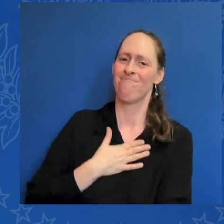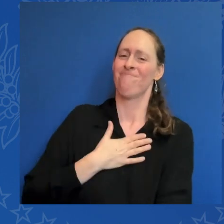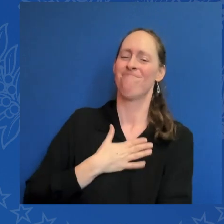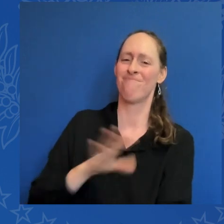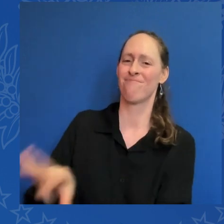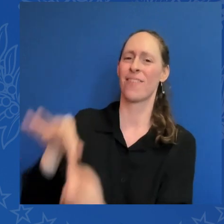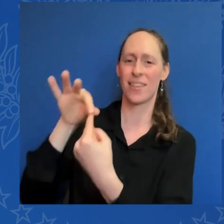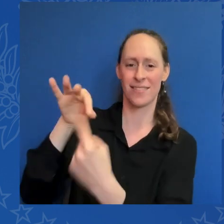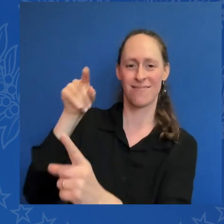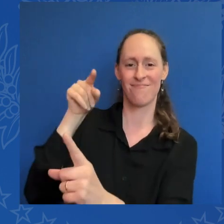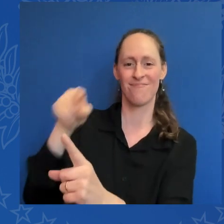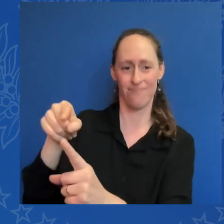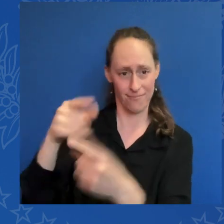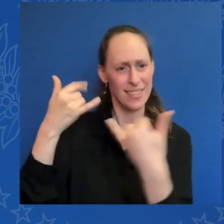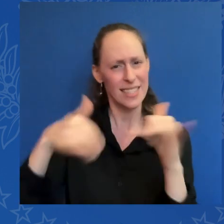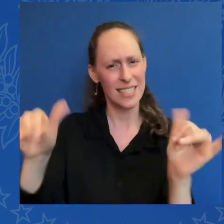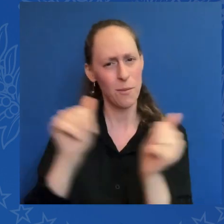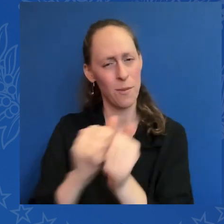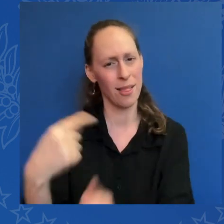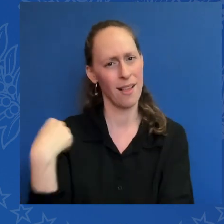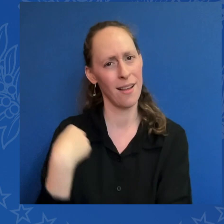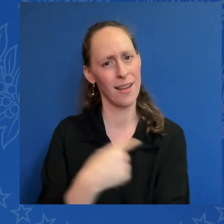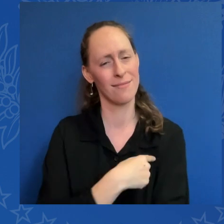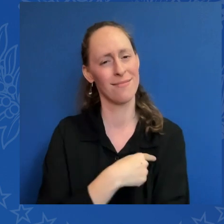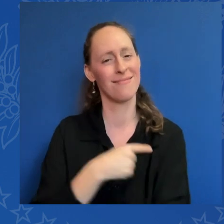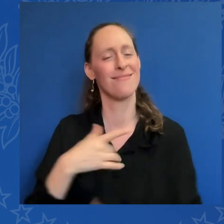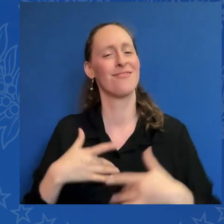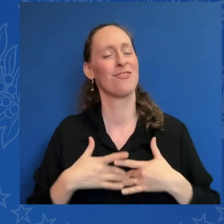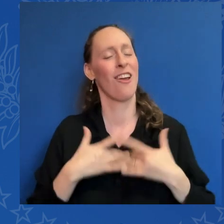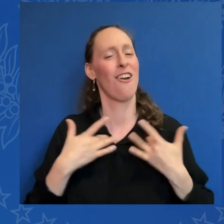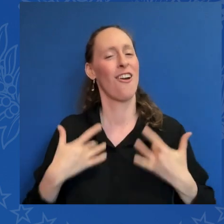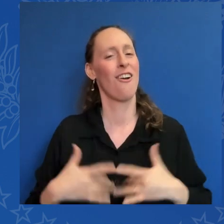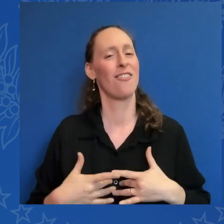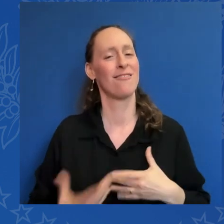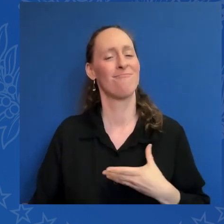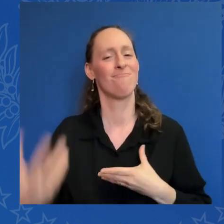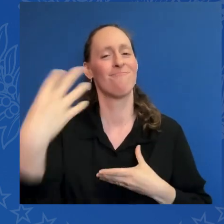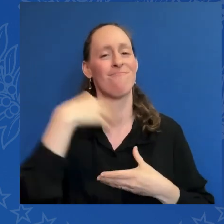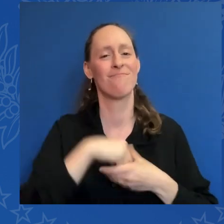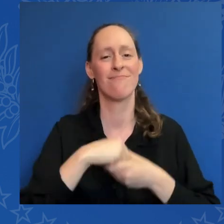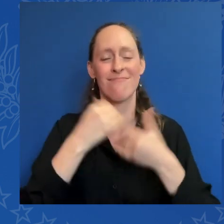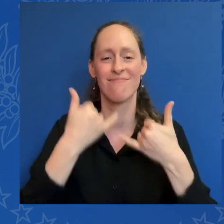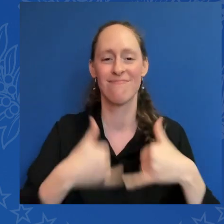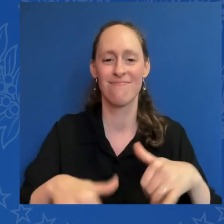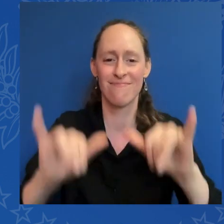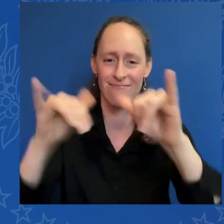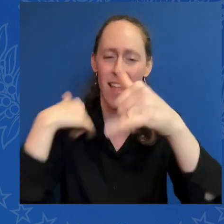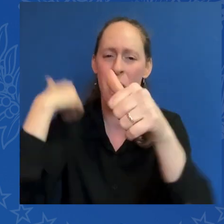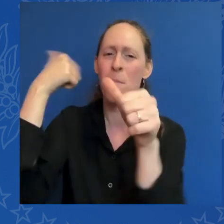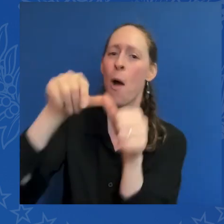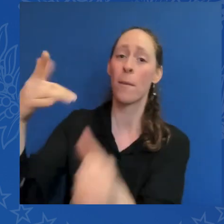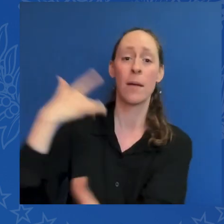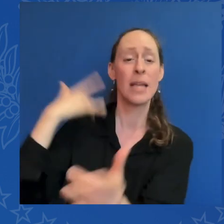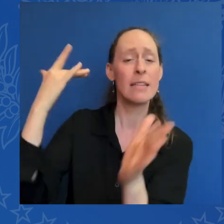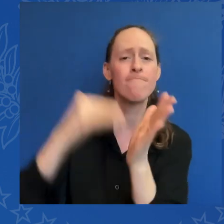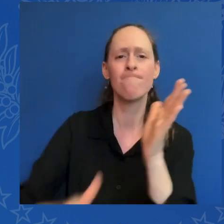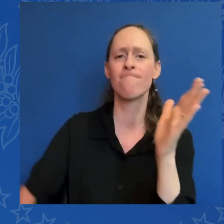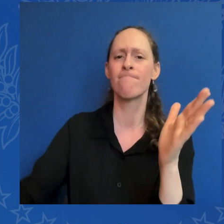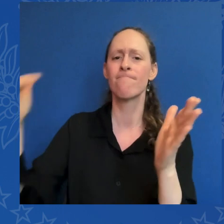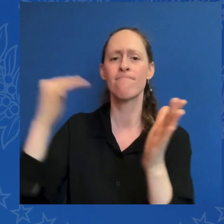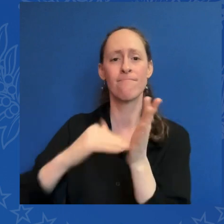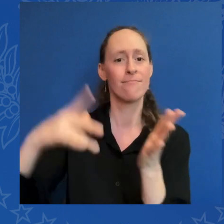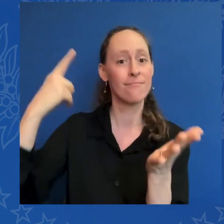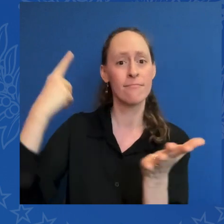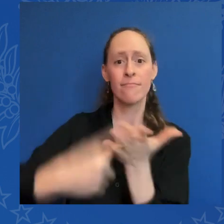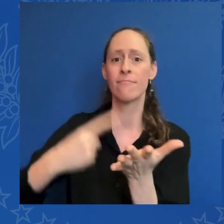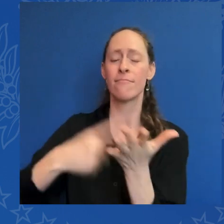think about her all the time. And coming here feels like coming home, and it really does. Every